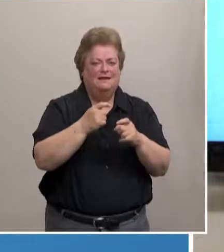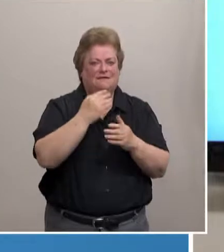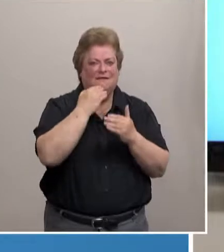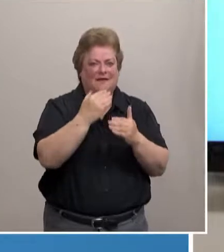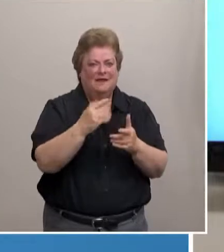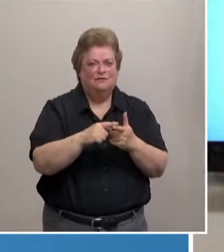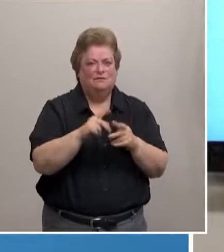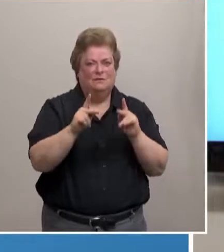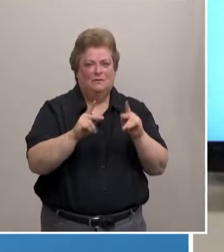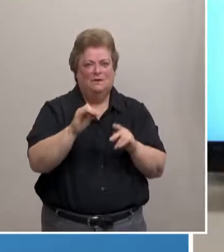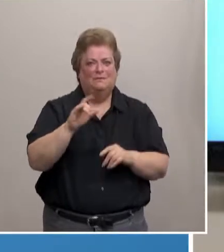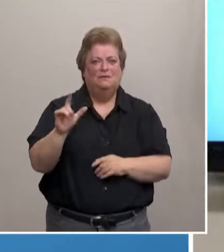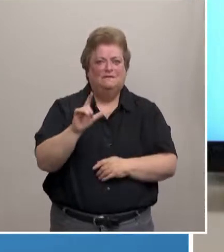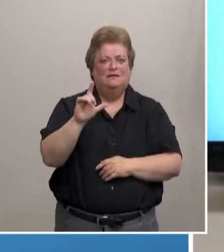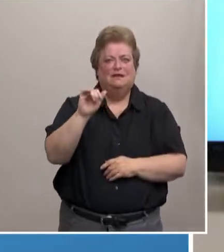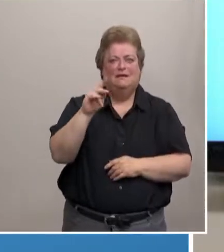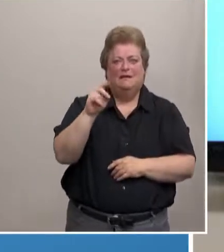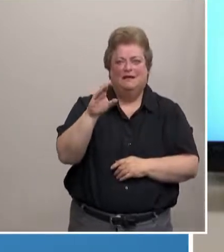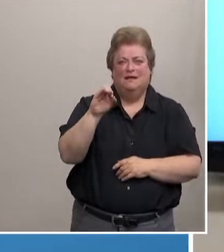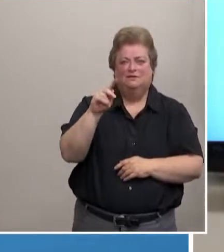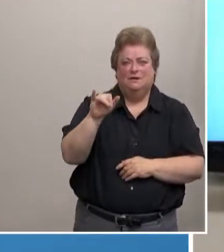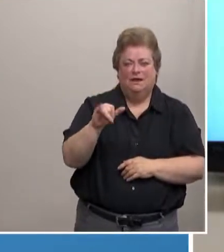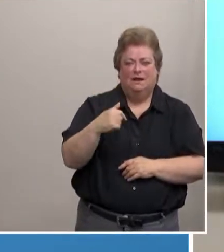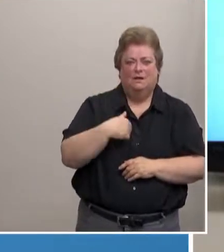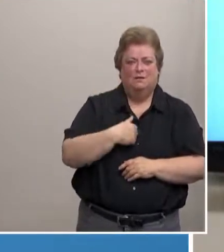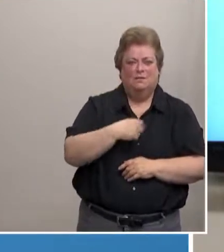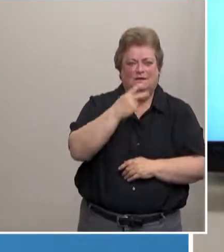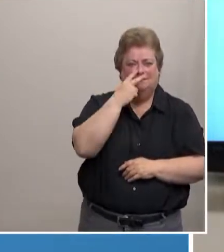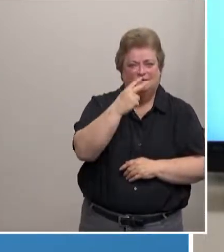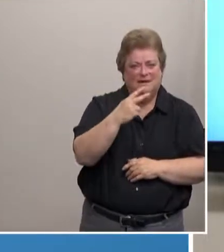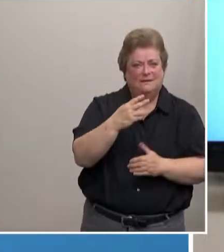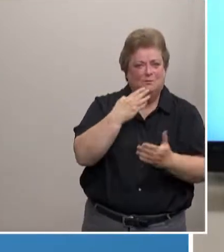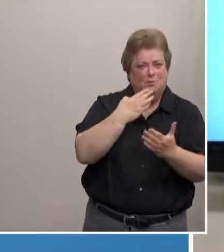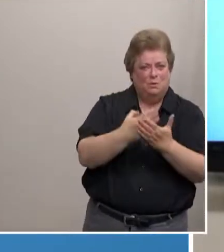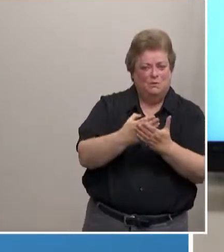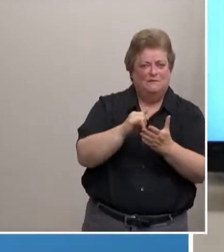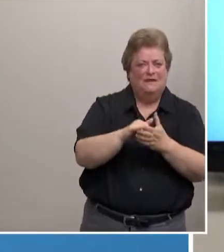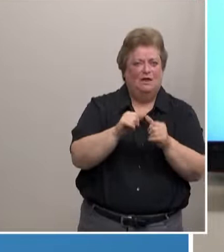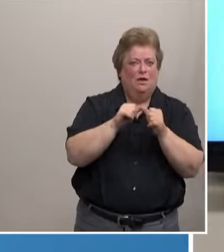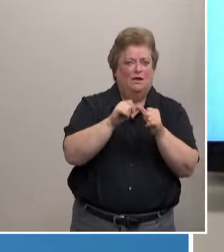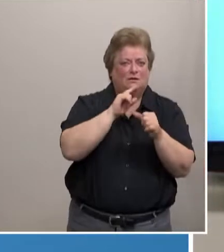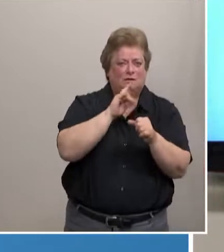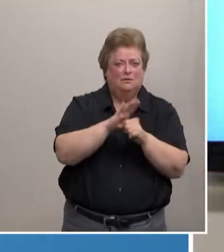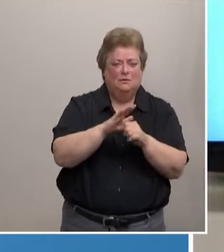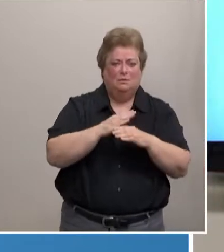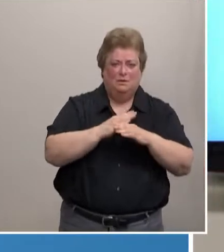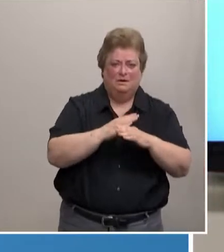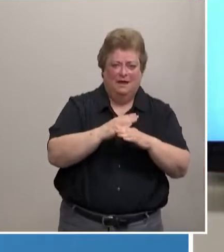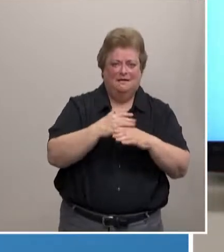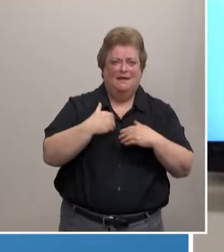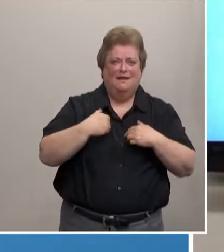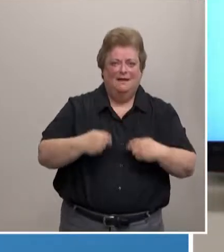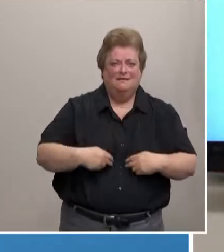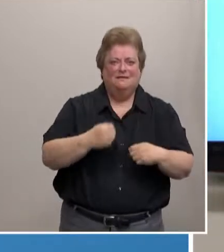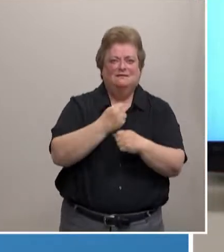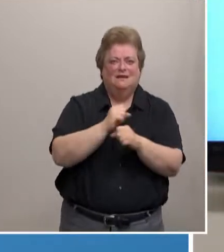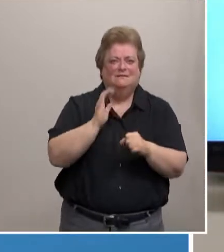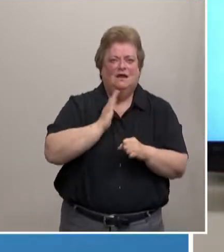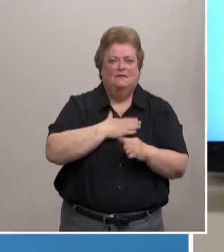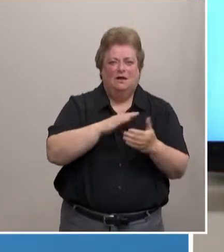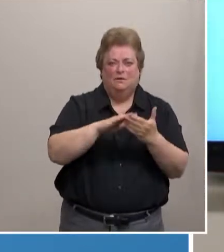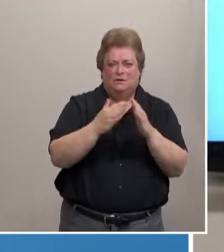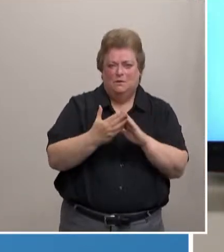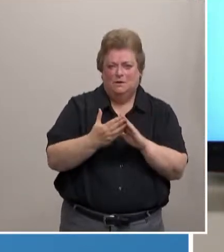to the people of Lincoln and Lancaster County. We see the proof of your ongoing commitment to protecting the health and safety of our community at every